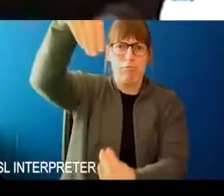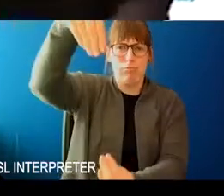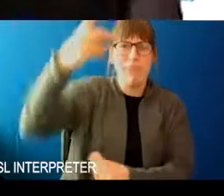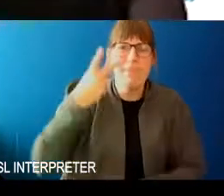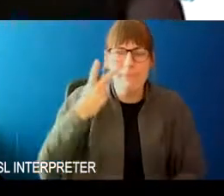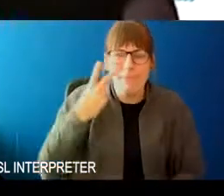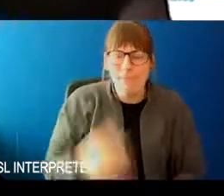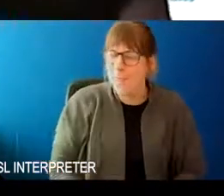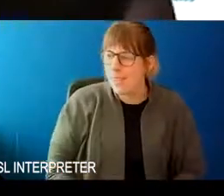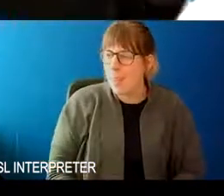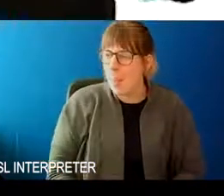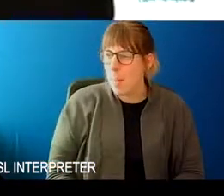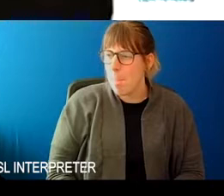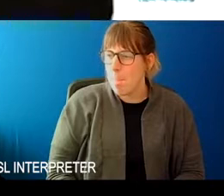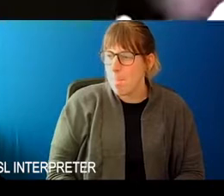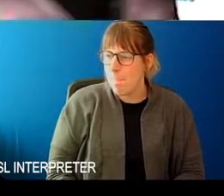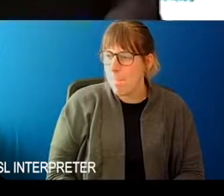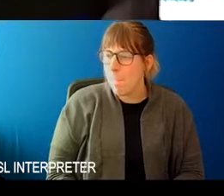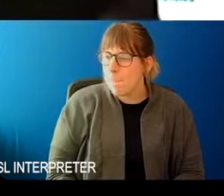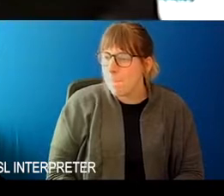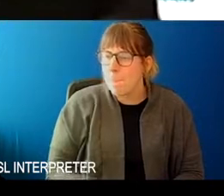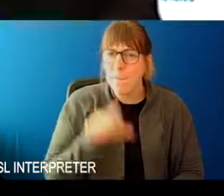Okay. Can you hold it? Can you hold it right up in front of you?